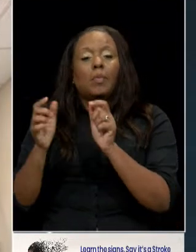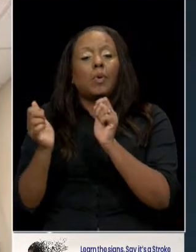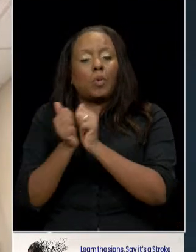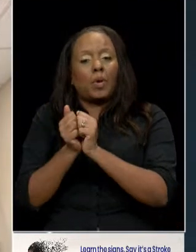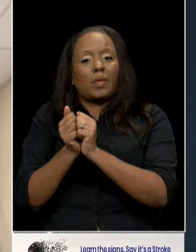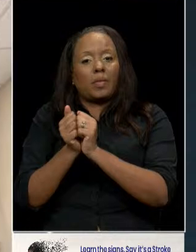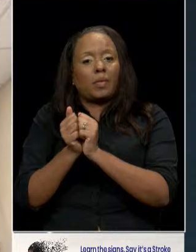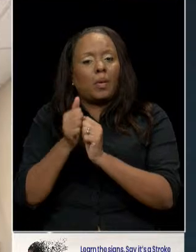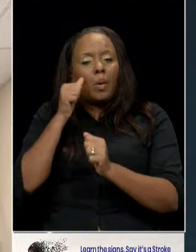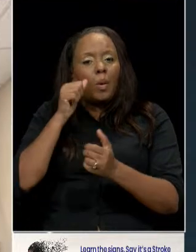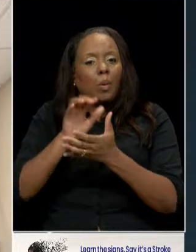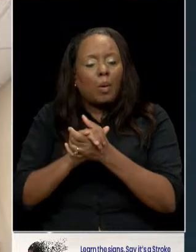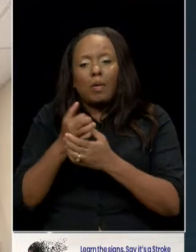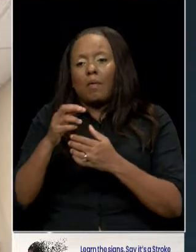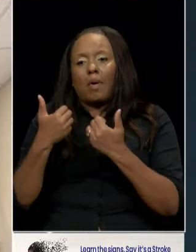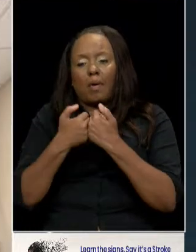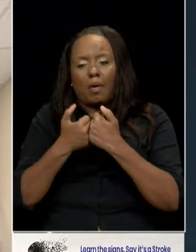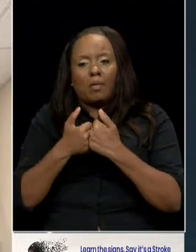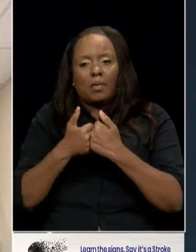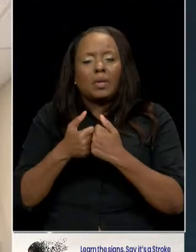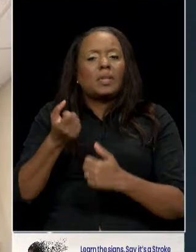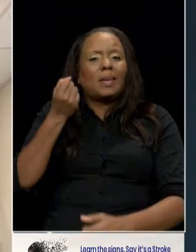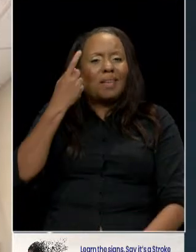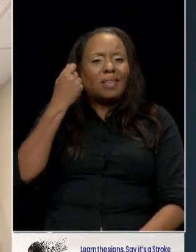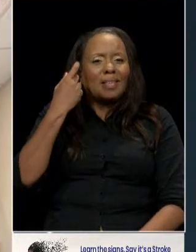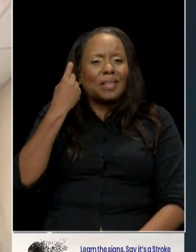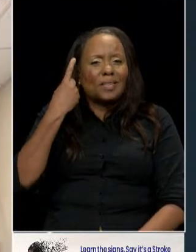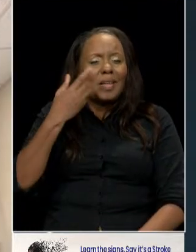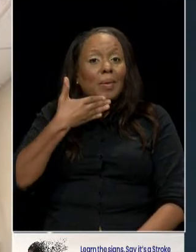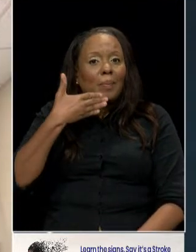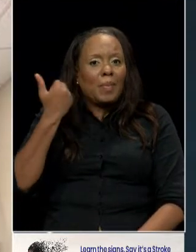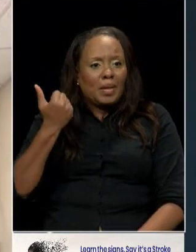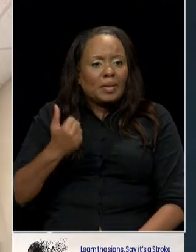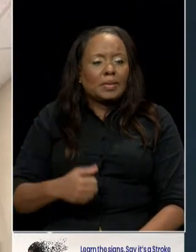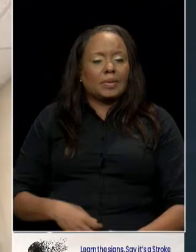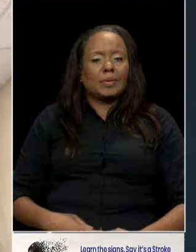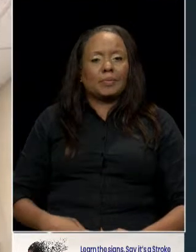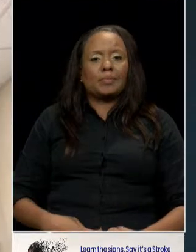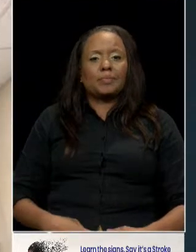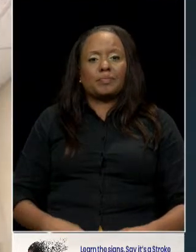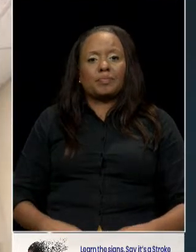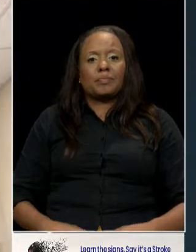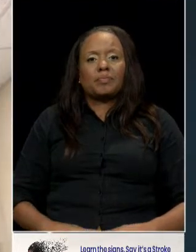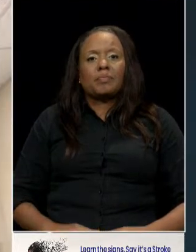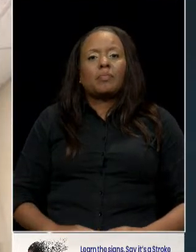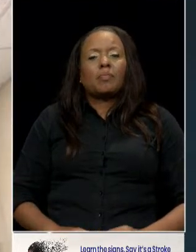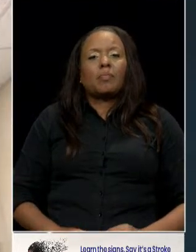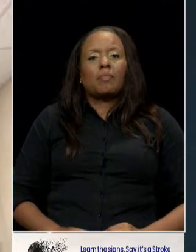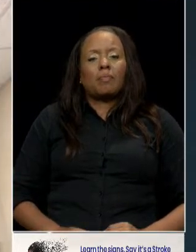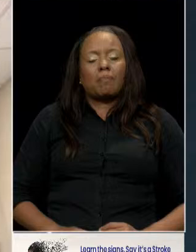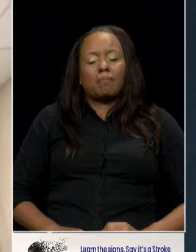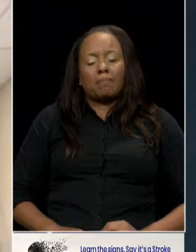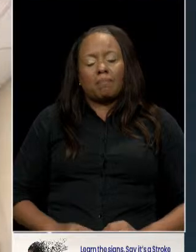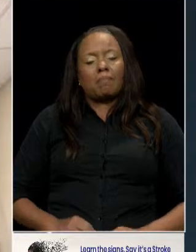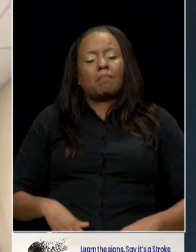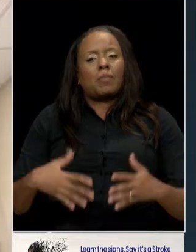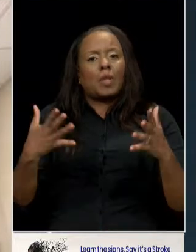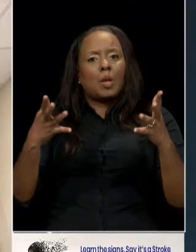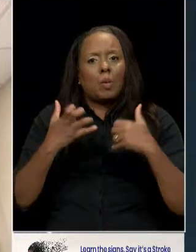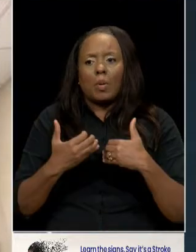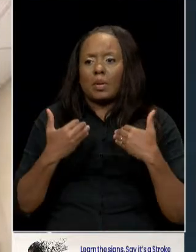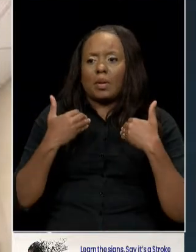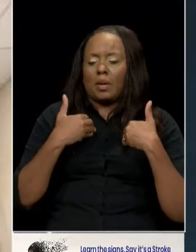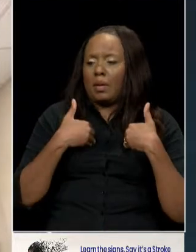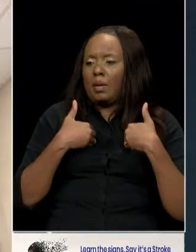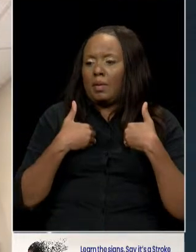Exactly. It's also about getting that psychology right, having realistic expectations. A lot of men and